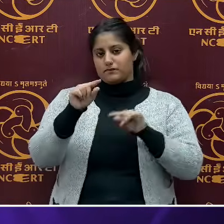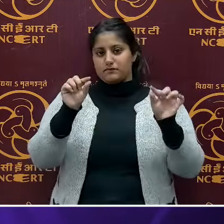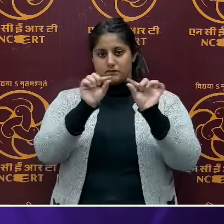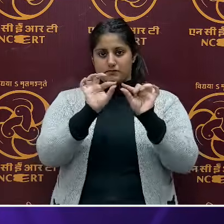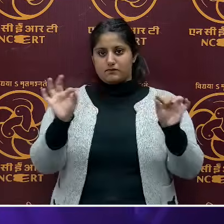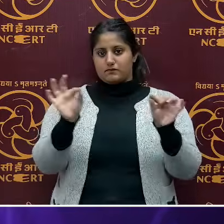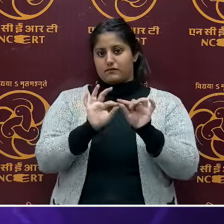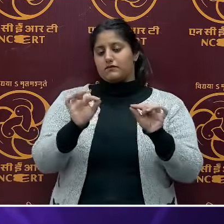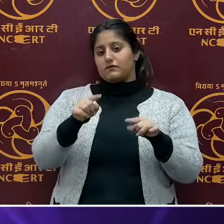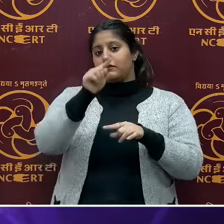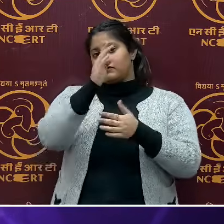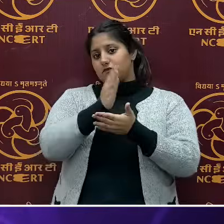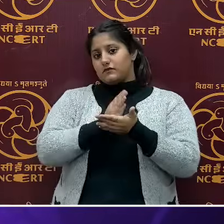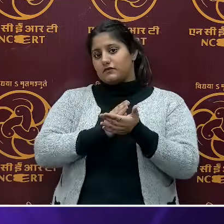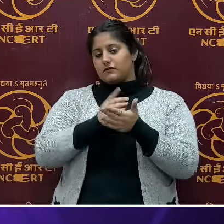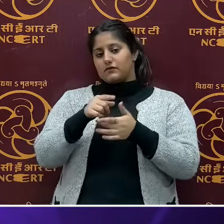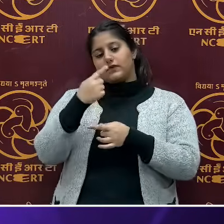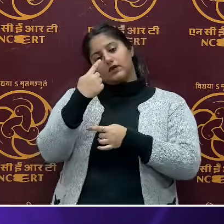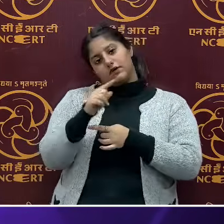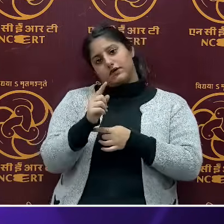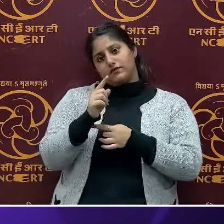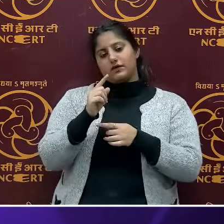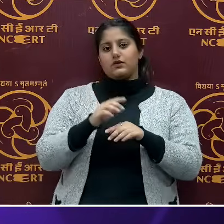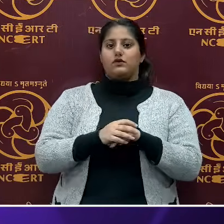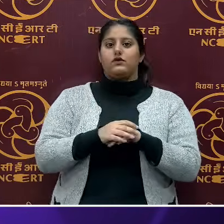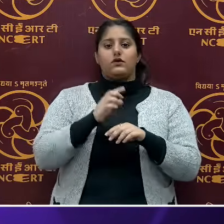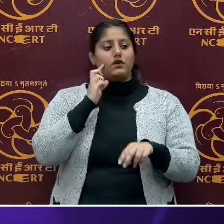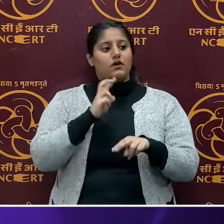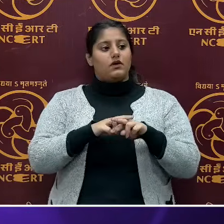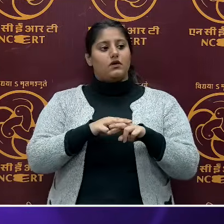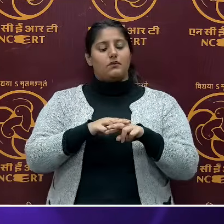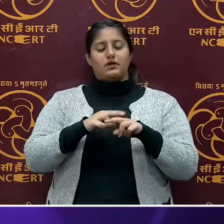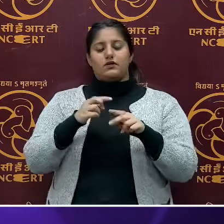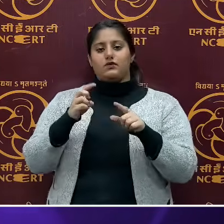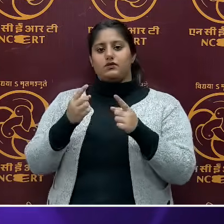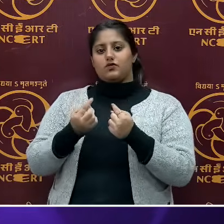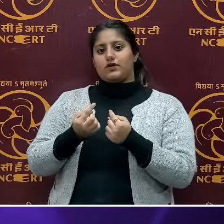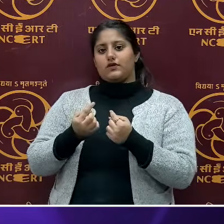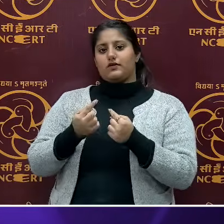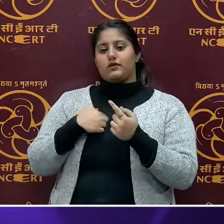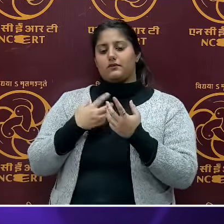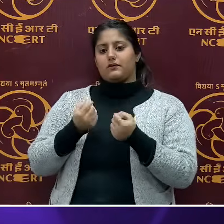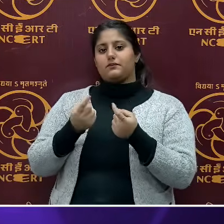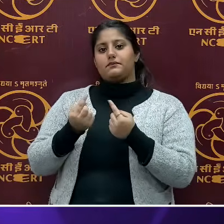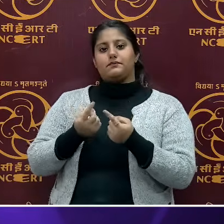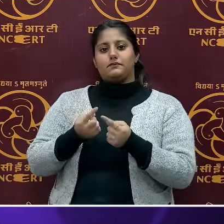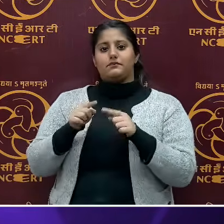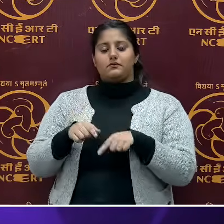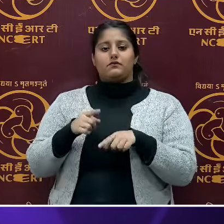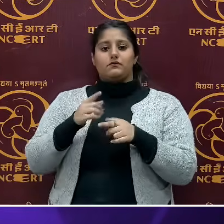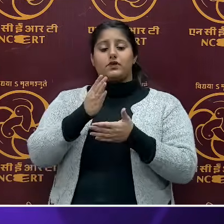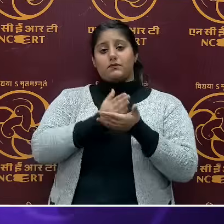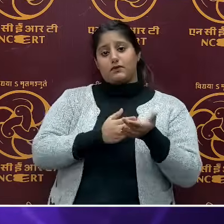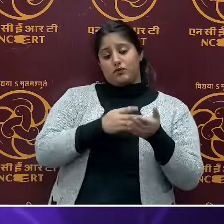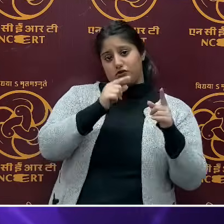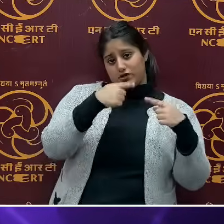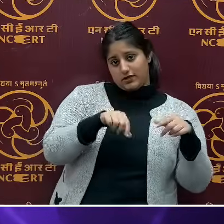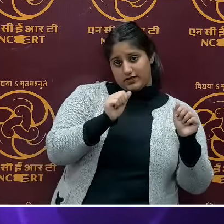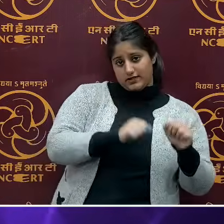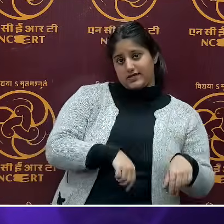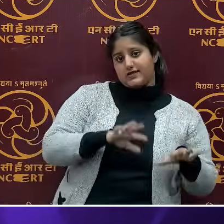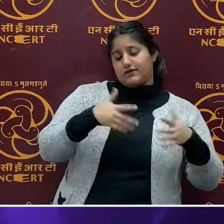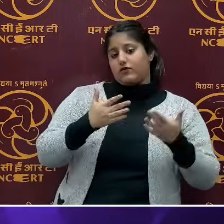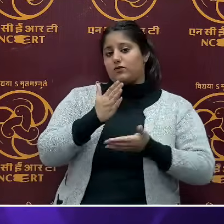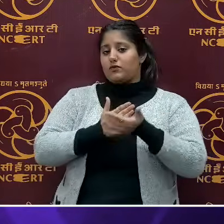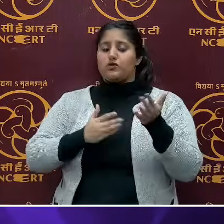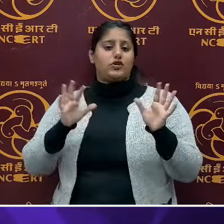of proportion that are true. So we need to check which one are in proportion and which one is not